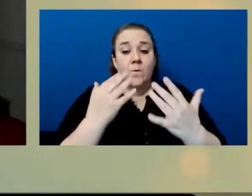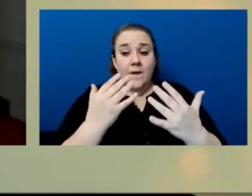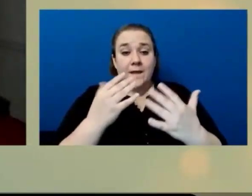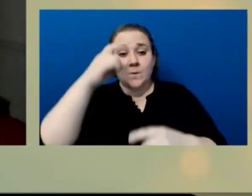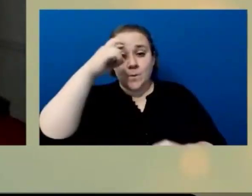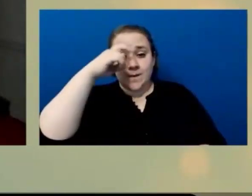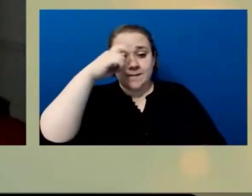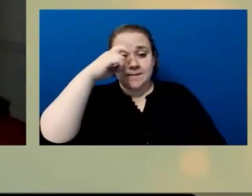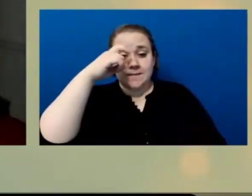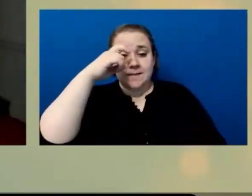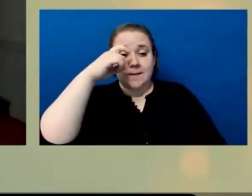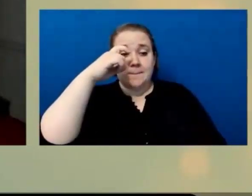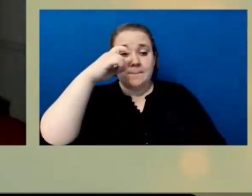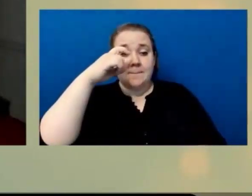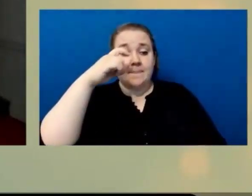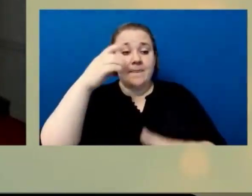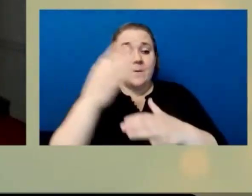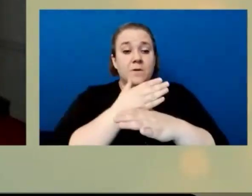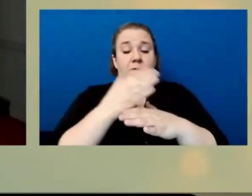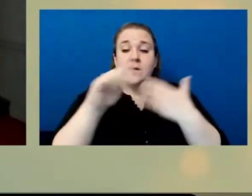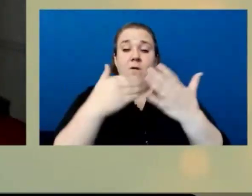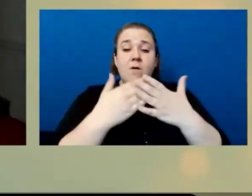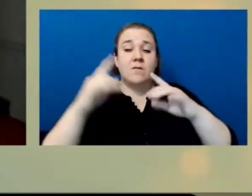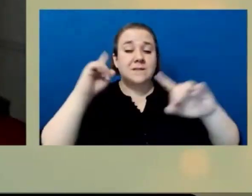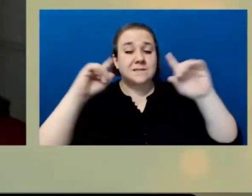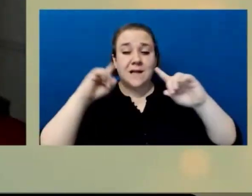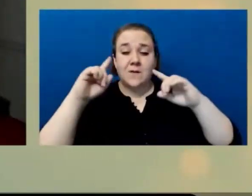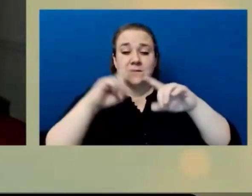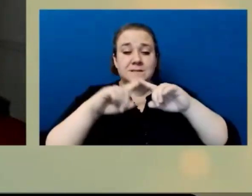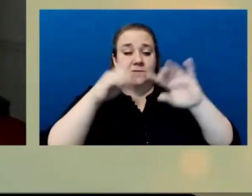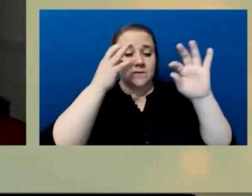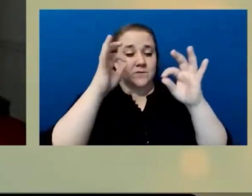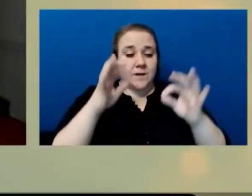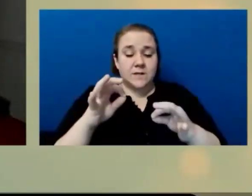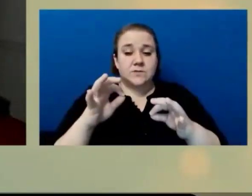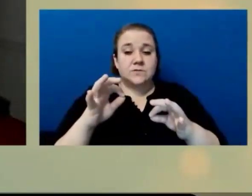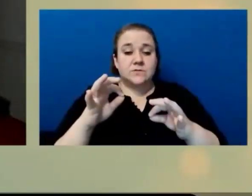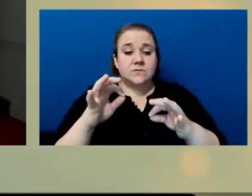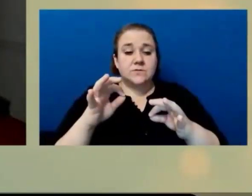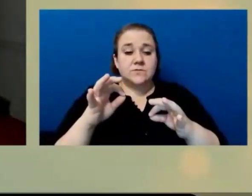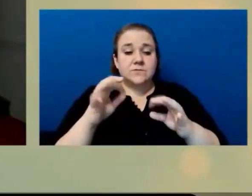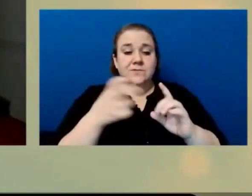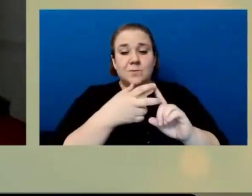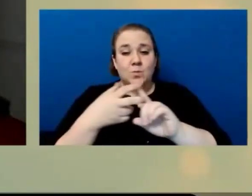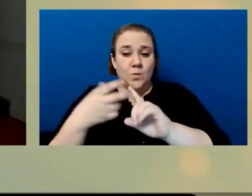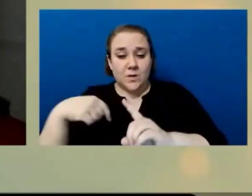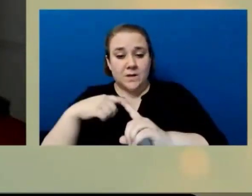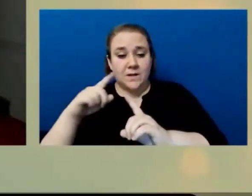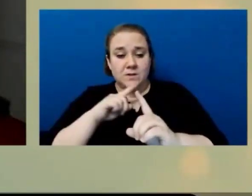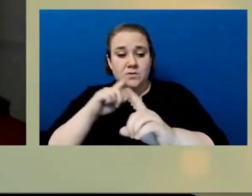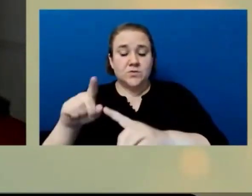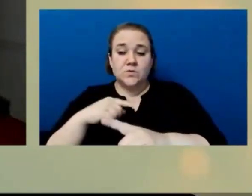wisdom. Between the cacophony of distractions pulling us